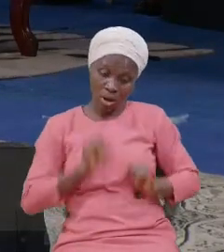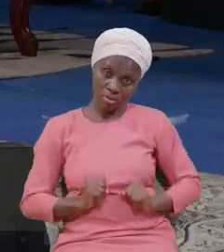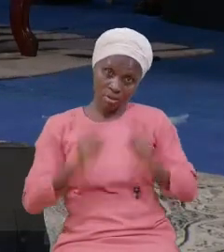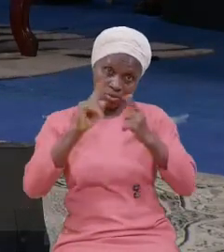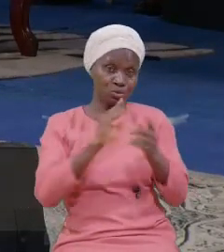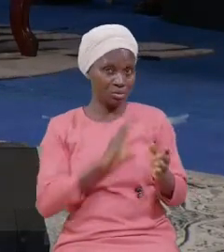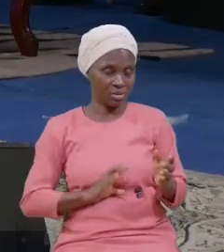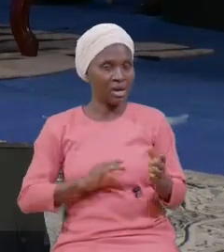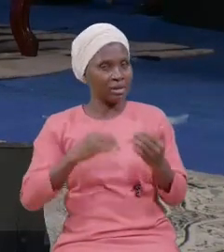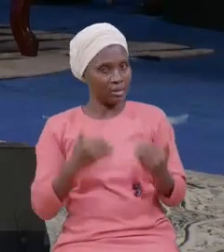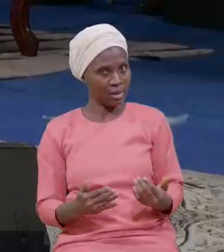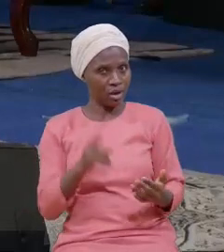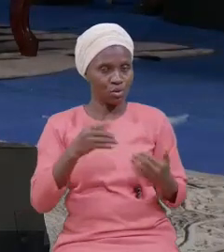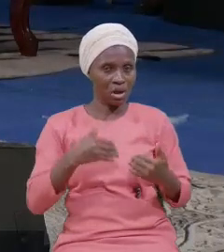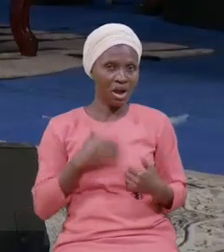holiness. And